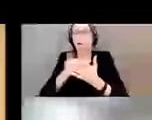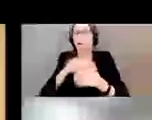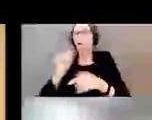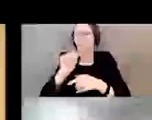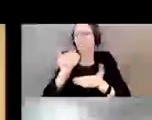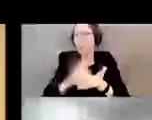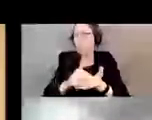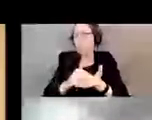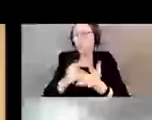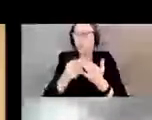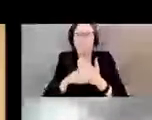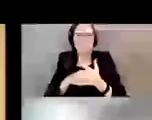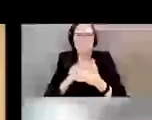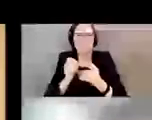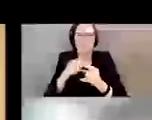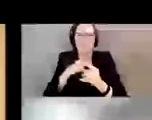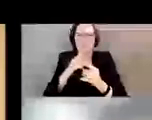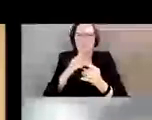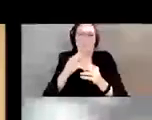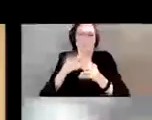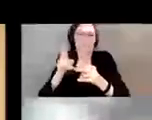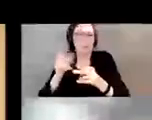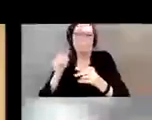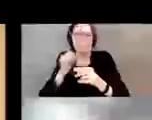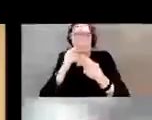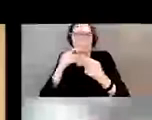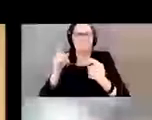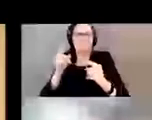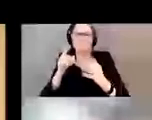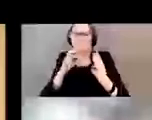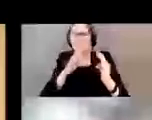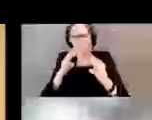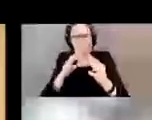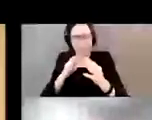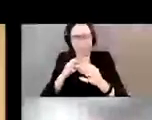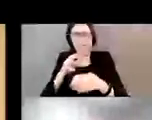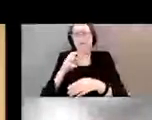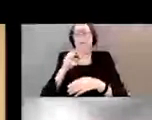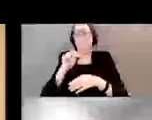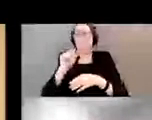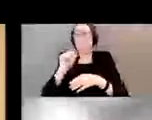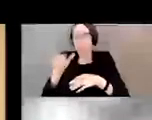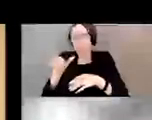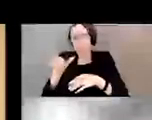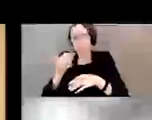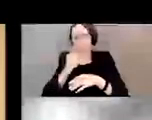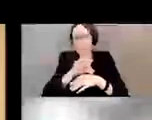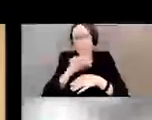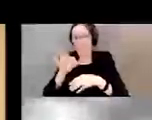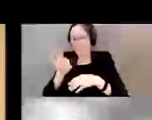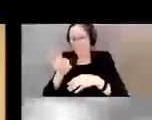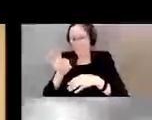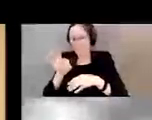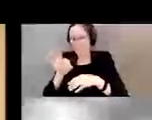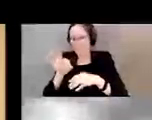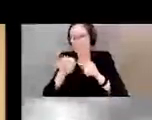brief and relatively unsuccessful war. It starts at the beginning of May 1919, and it ends in the middle of